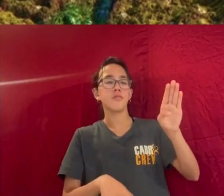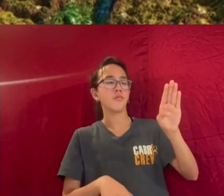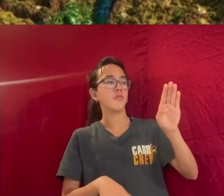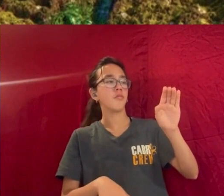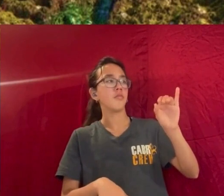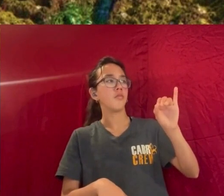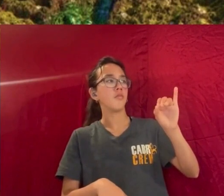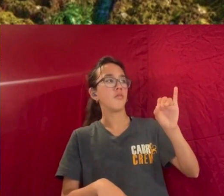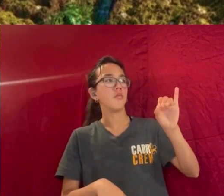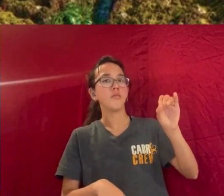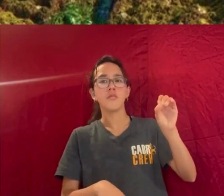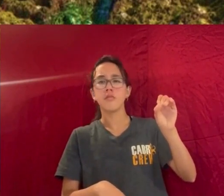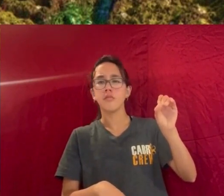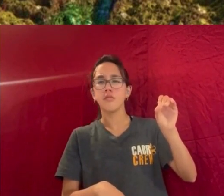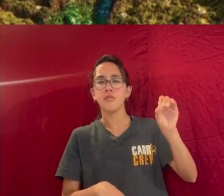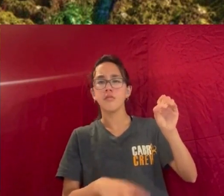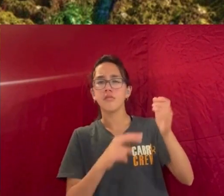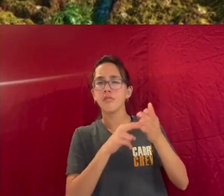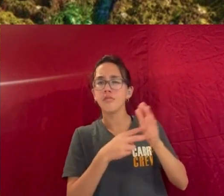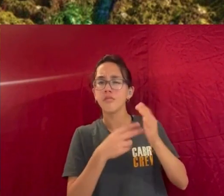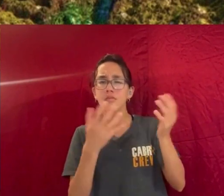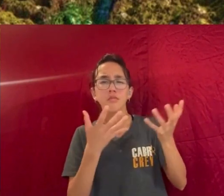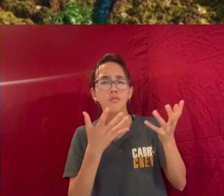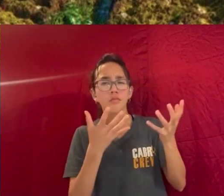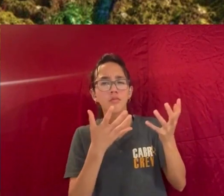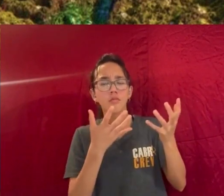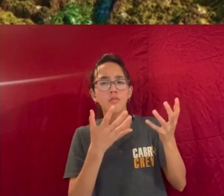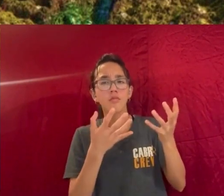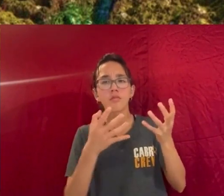What does bio mean?